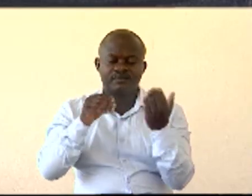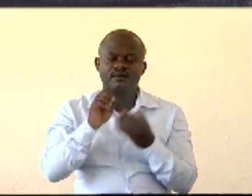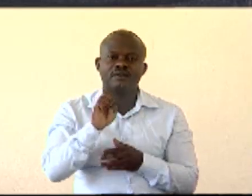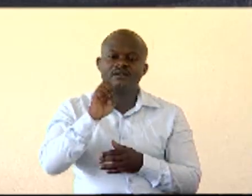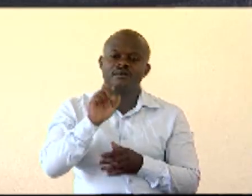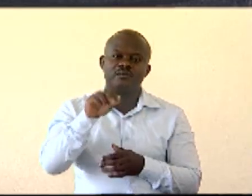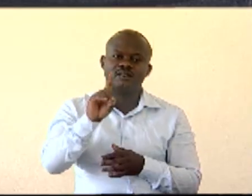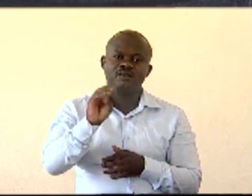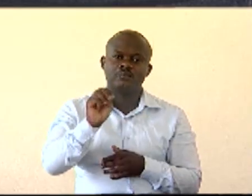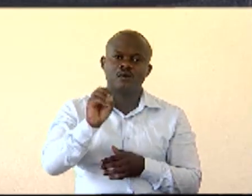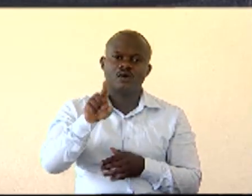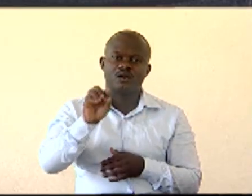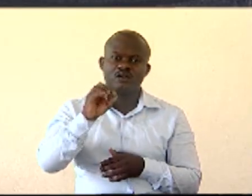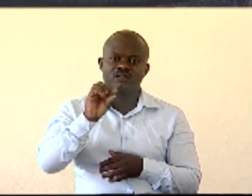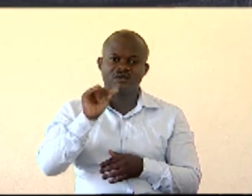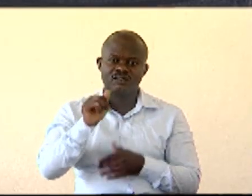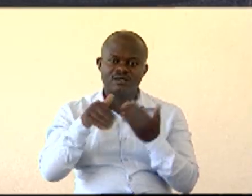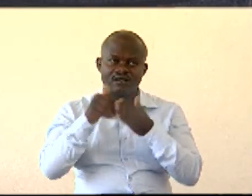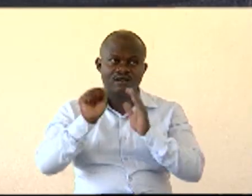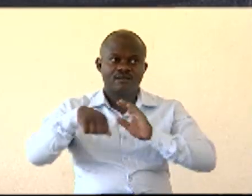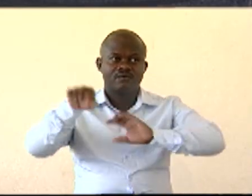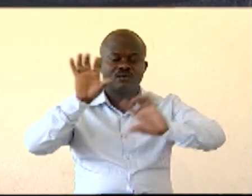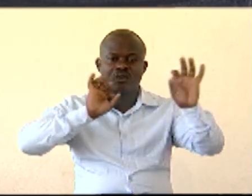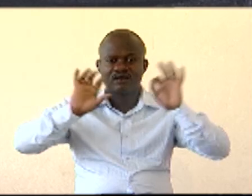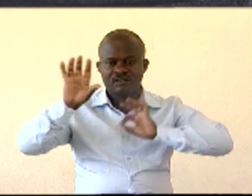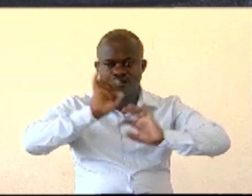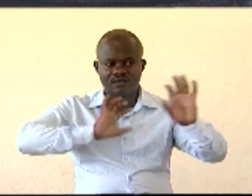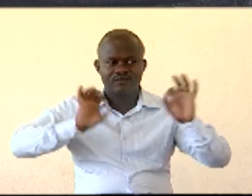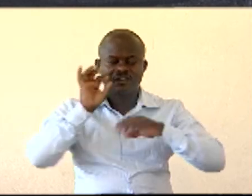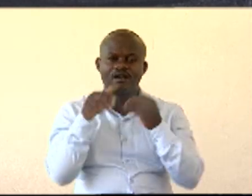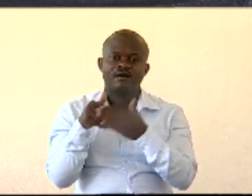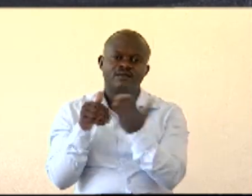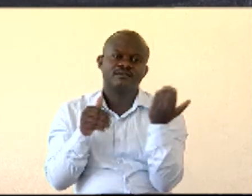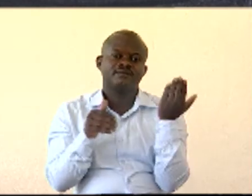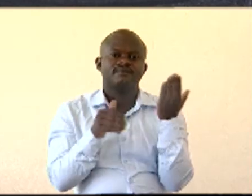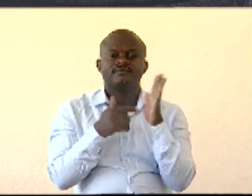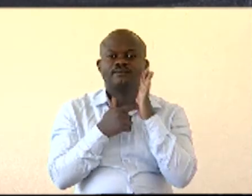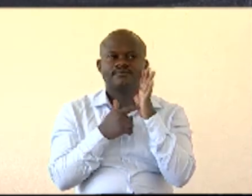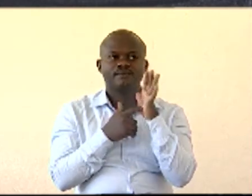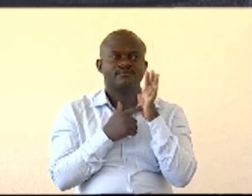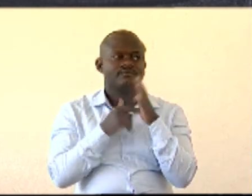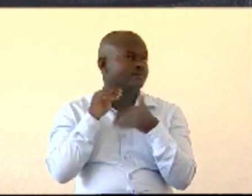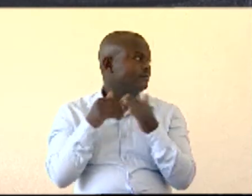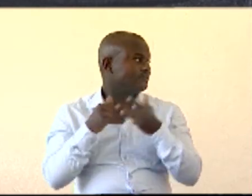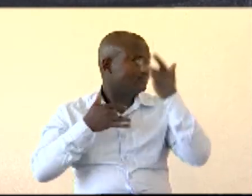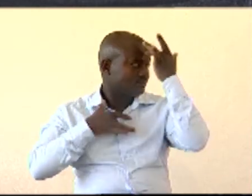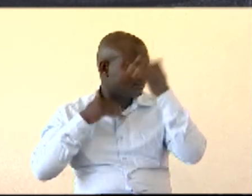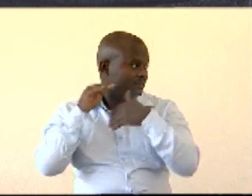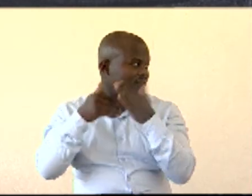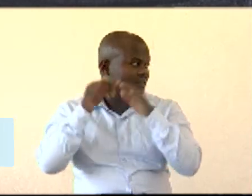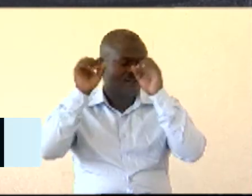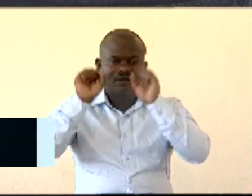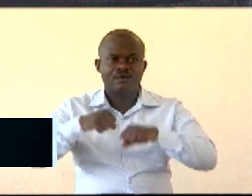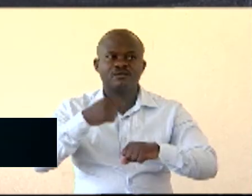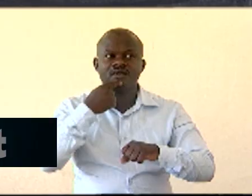epidemiologists, and they are able to identify the signs and symptoms of a disease and able to